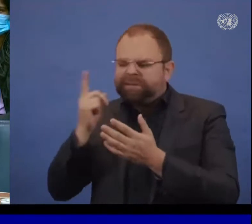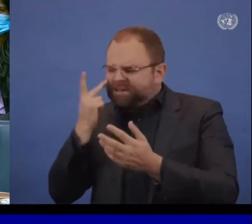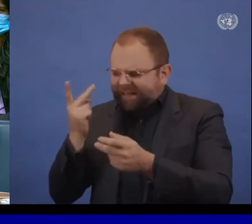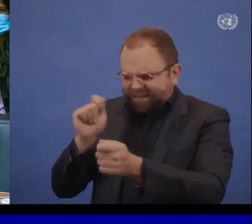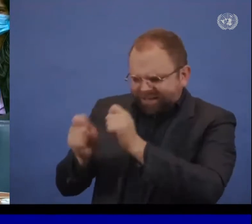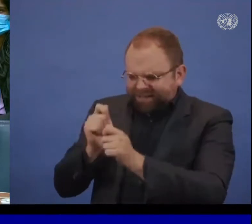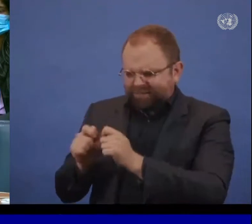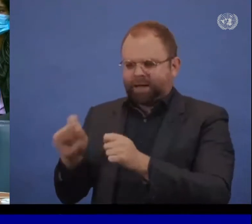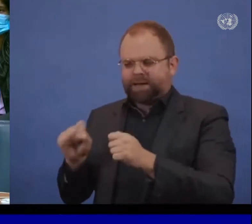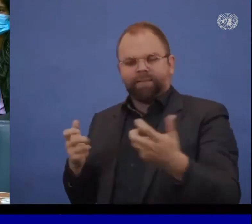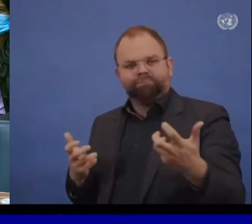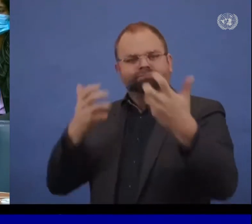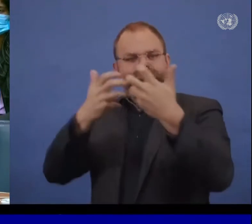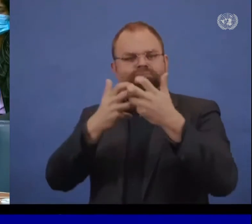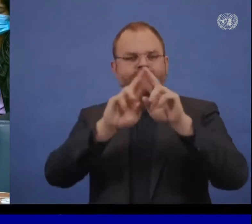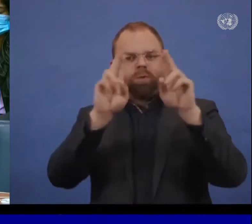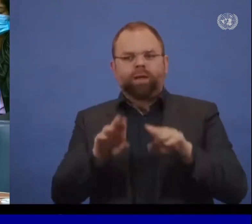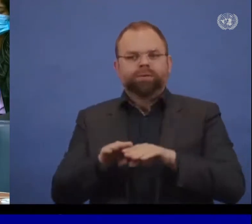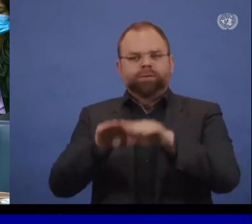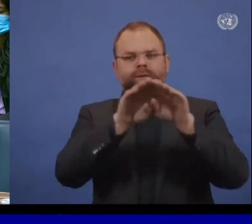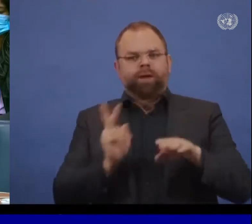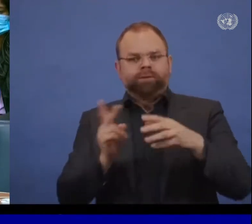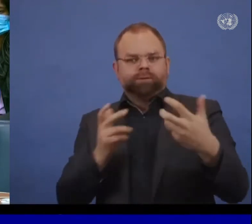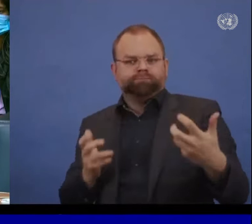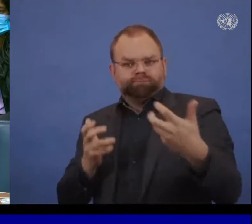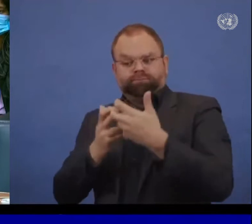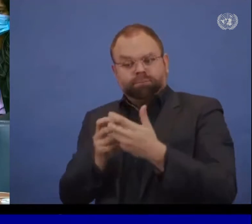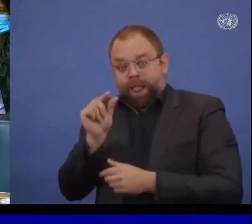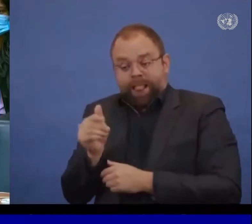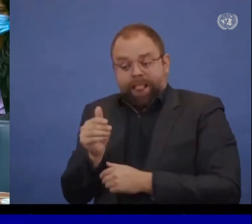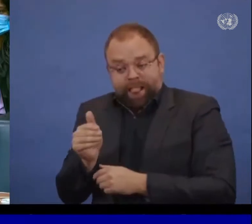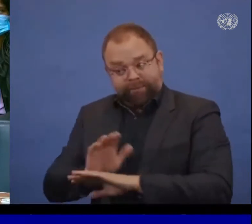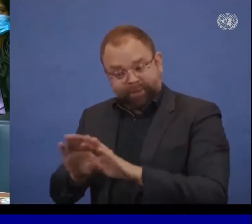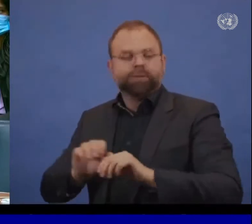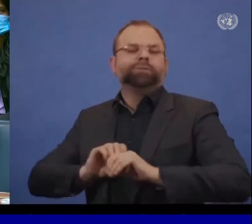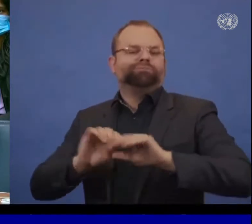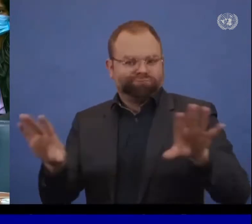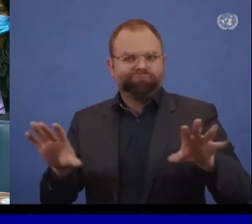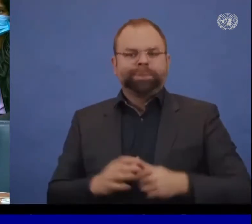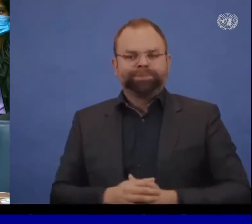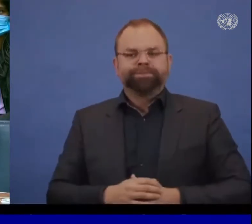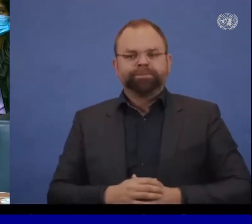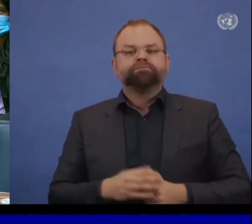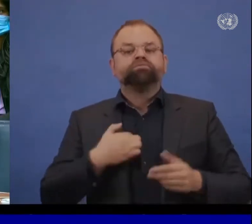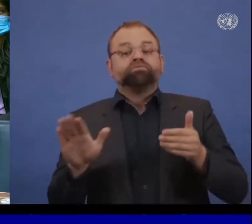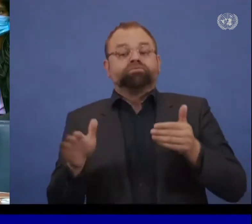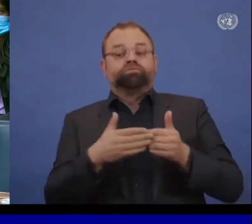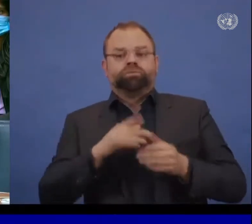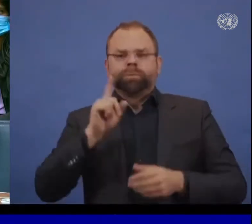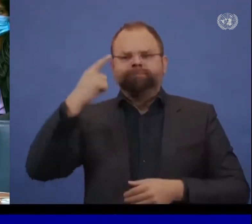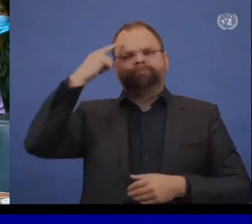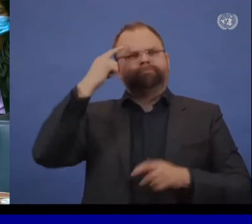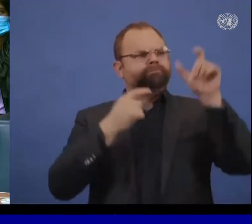human experience would lose something of rewarding joy if there were no limitations to overcome. The hilltop